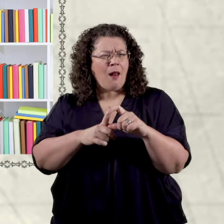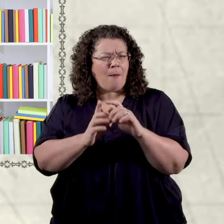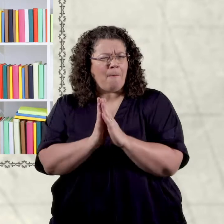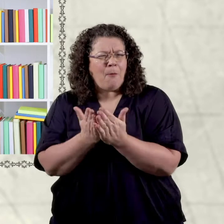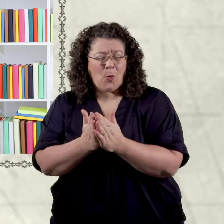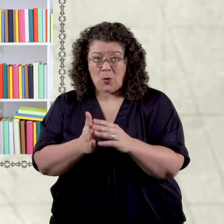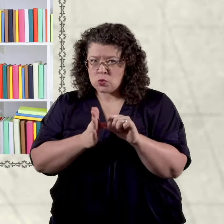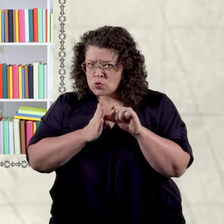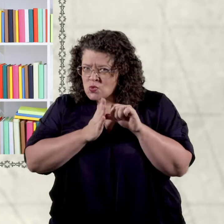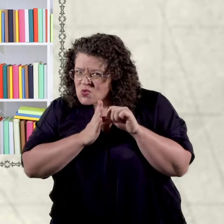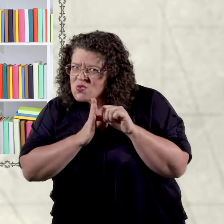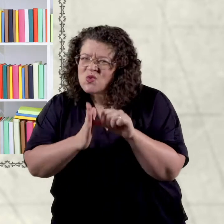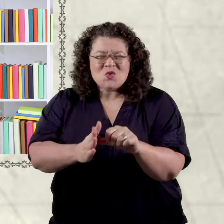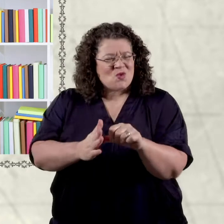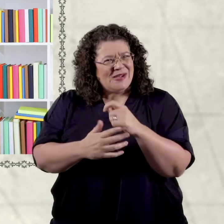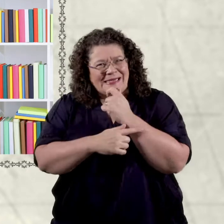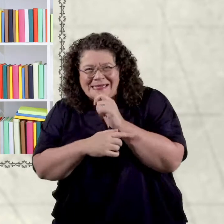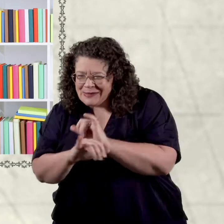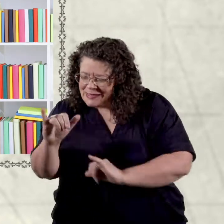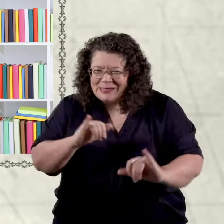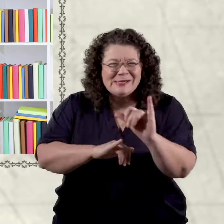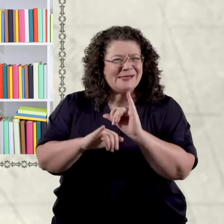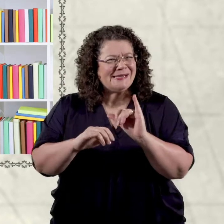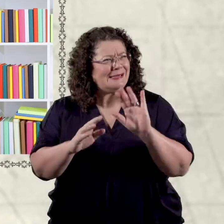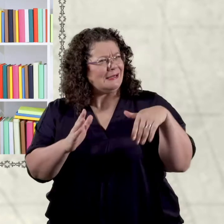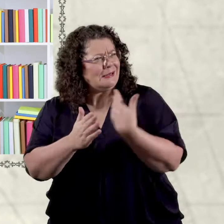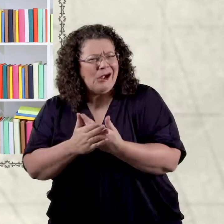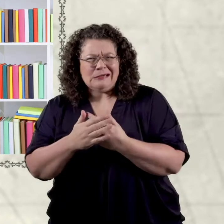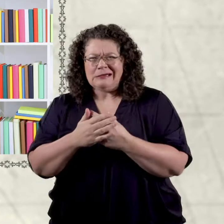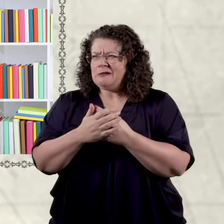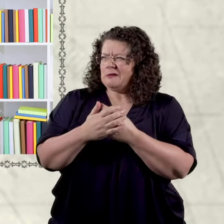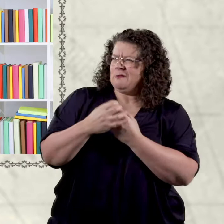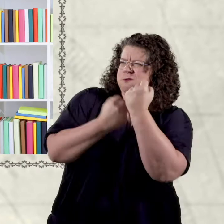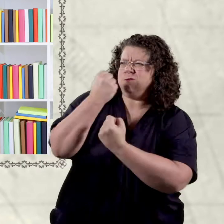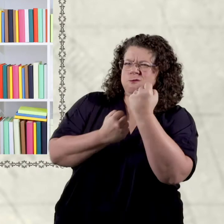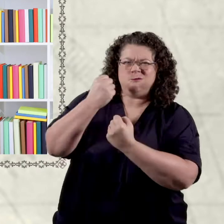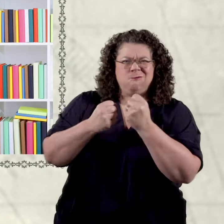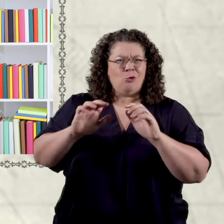It's probably the hardest thing I've ever done since I was fighting a gorilla on the moon.